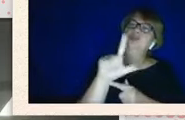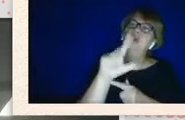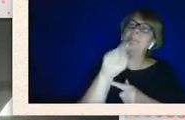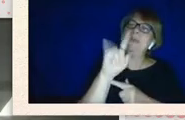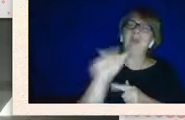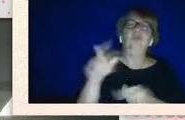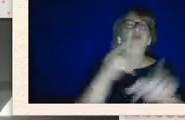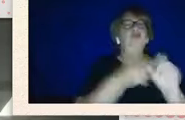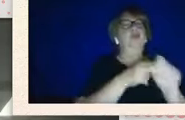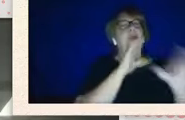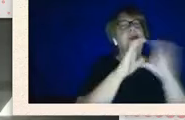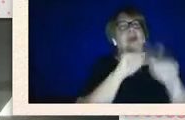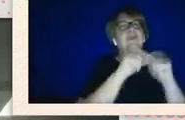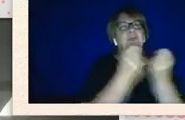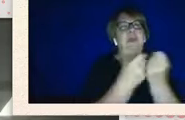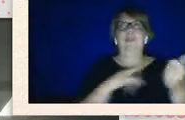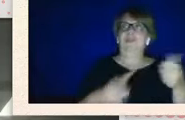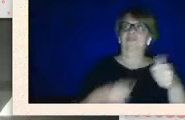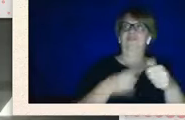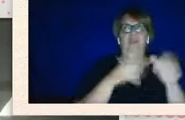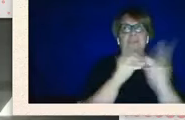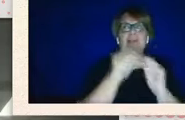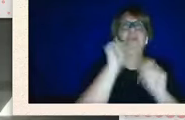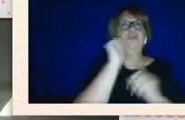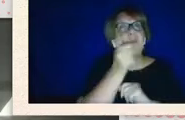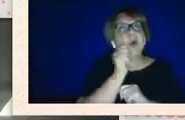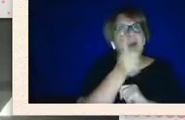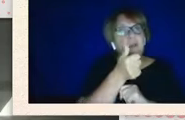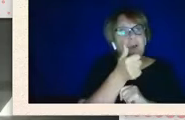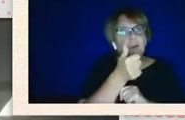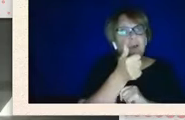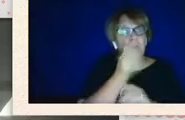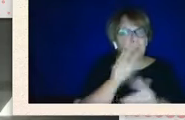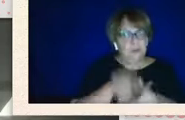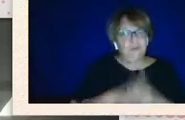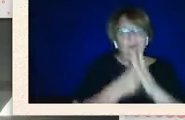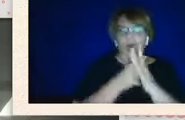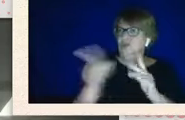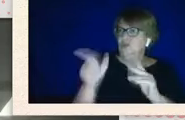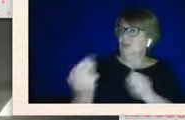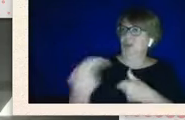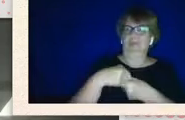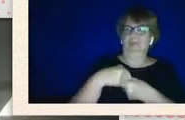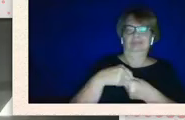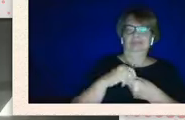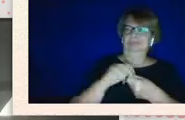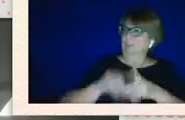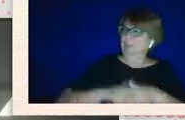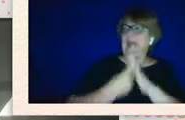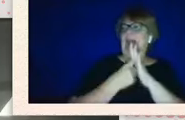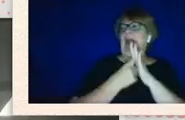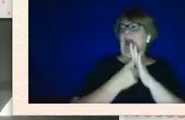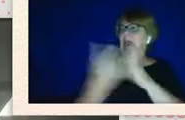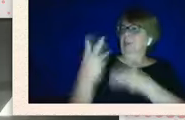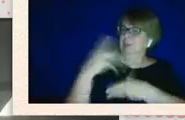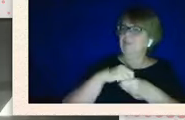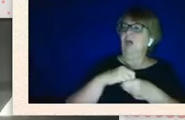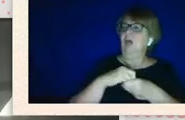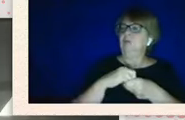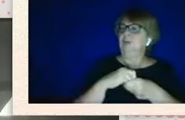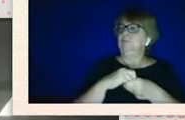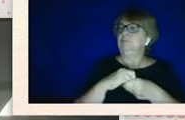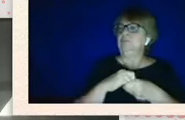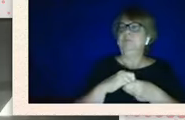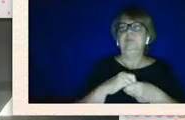our first meeting tomorrow to start. So you can come in at the ground level and be involved. We want to